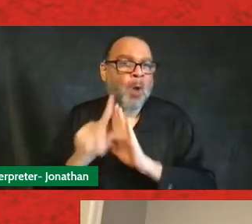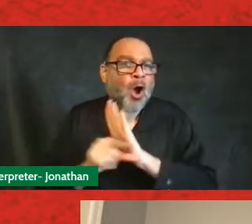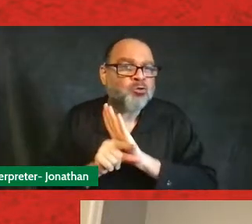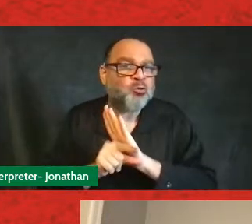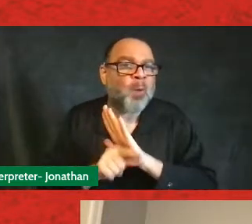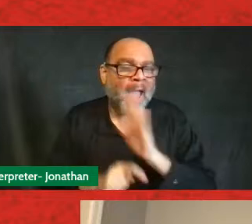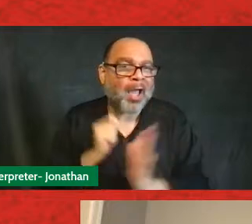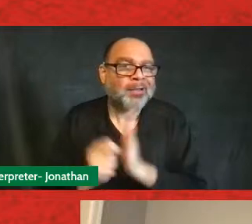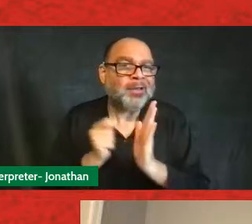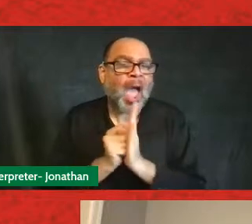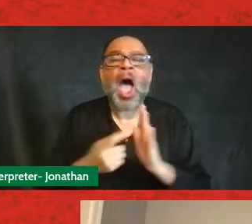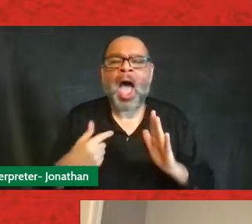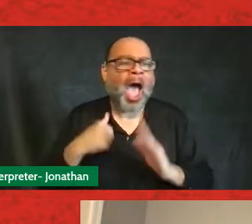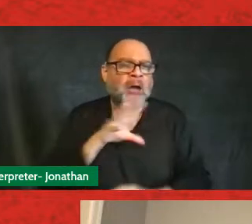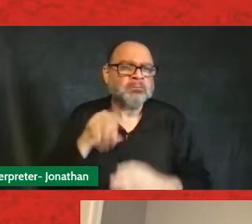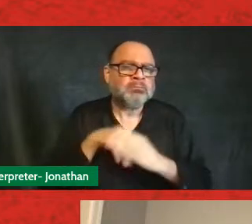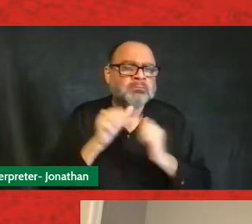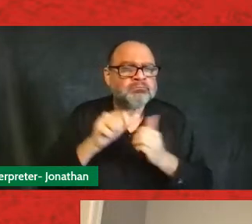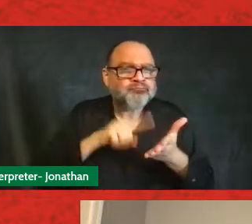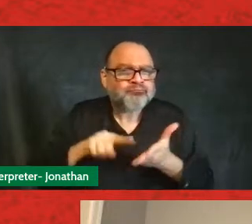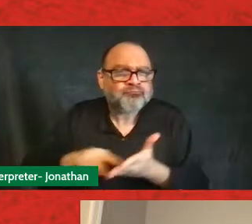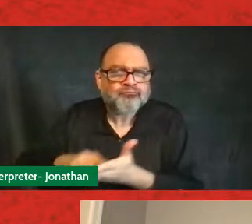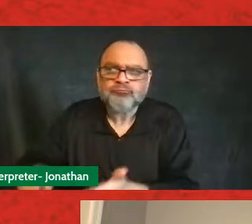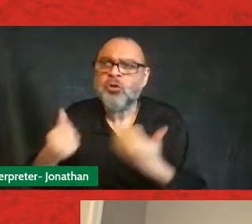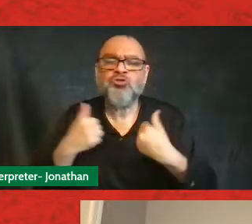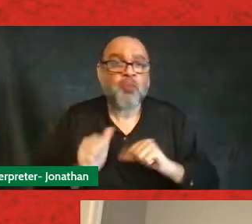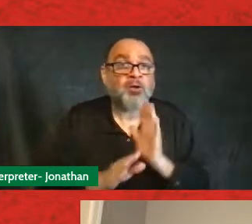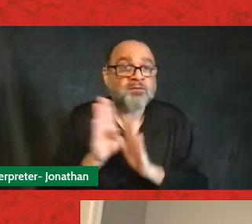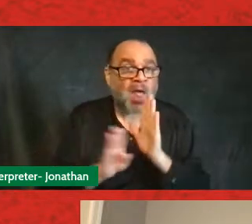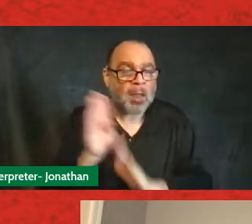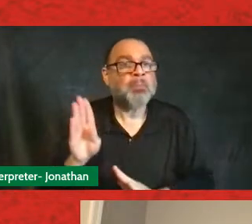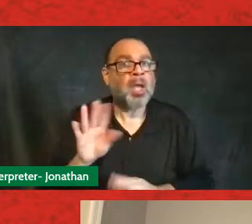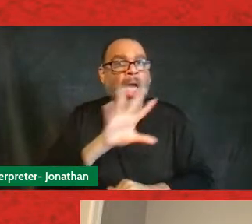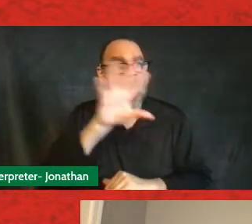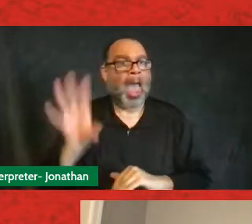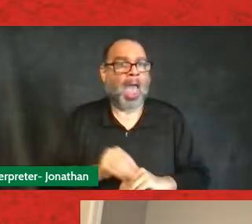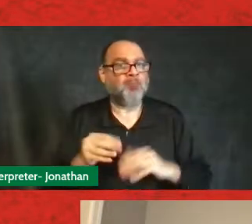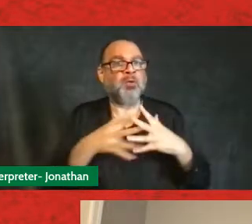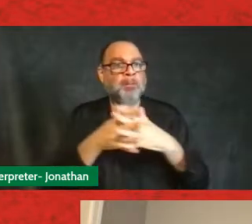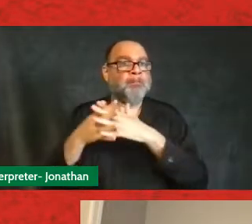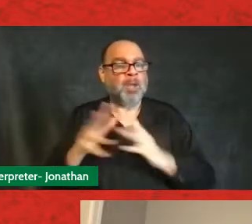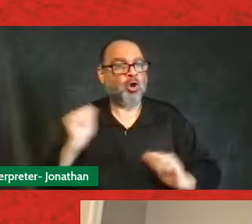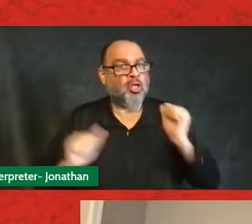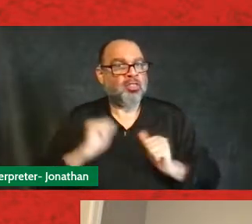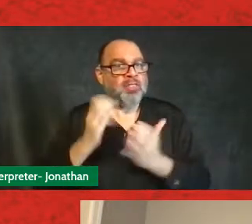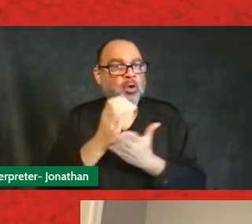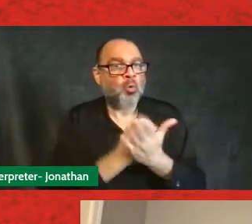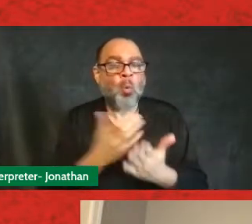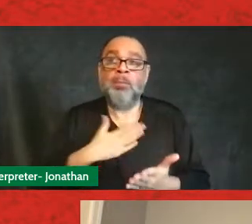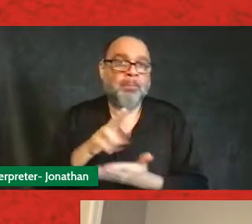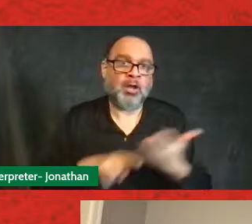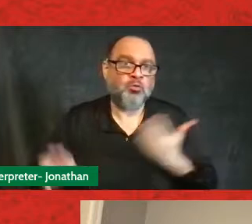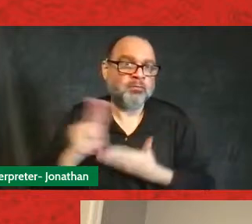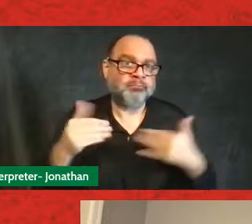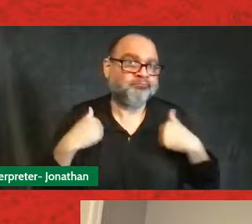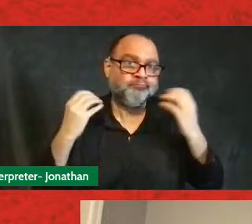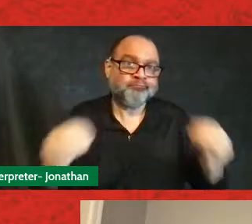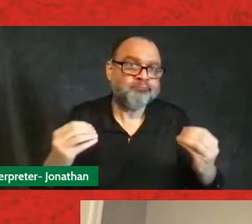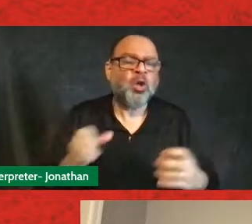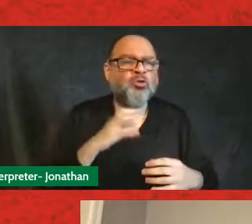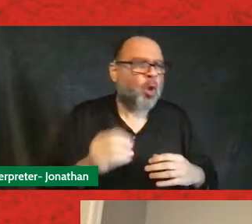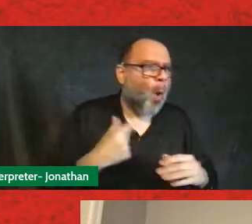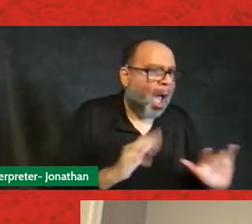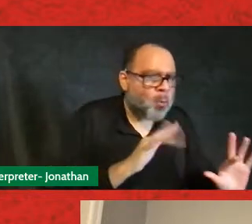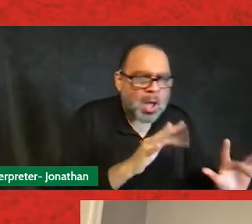project where I was trying to develop an African-American theater course because my university didn't have one. And so I was digging around, looking for sources, and I came across